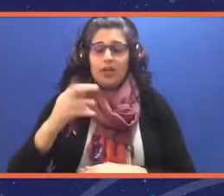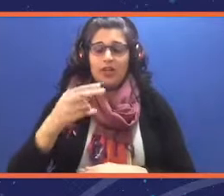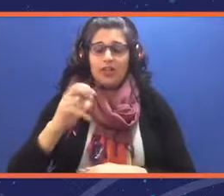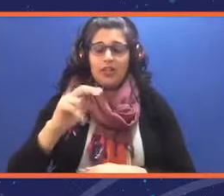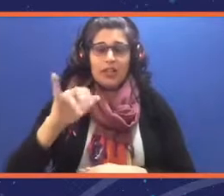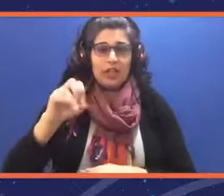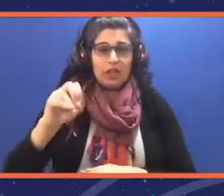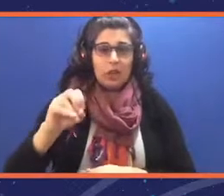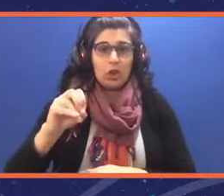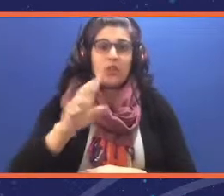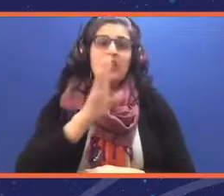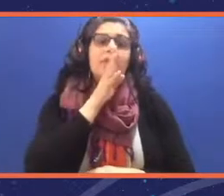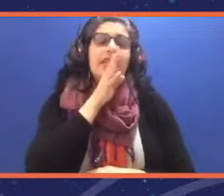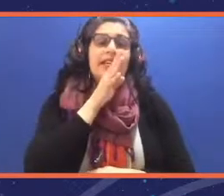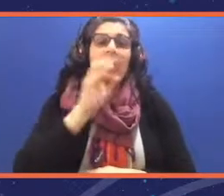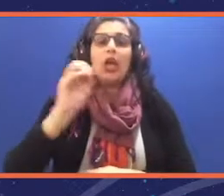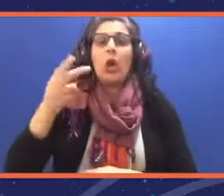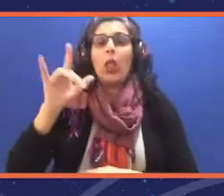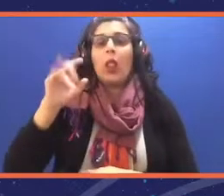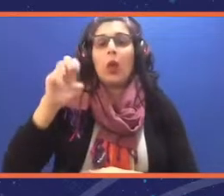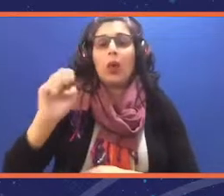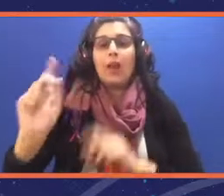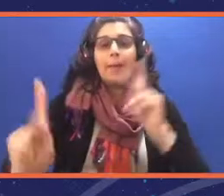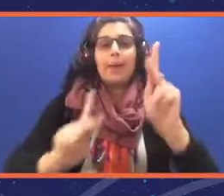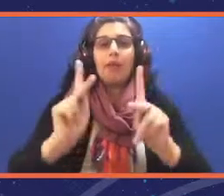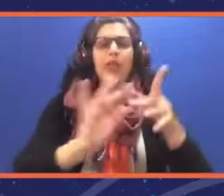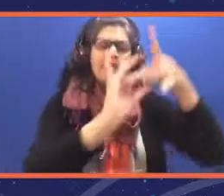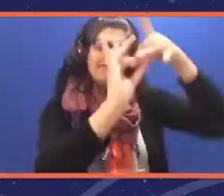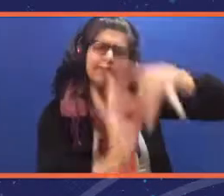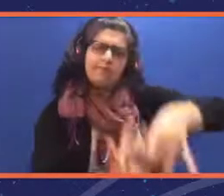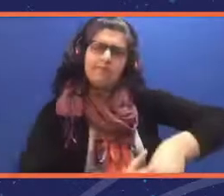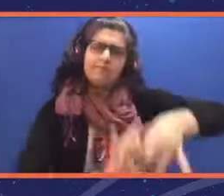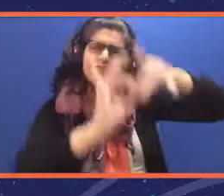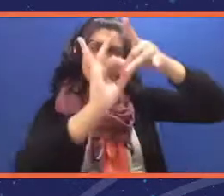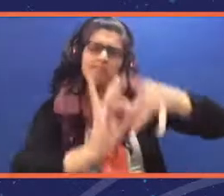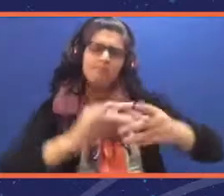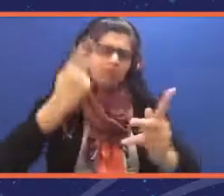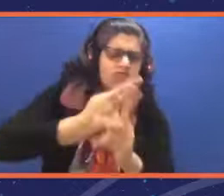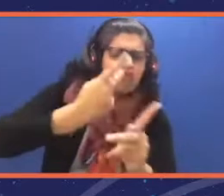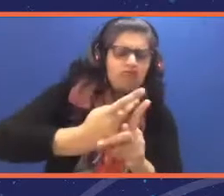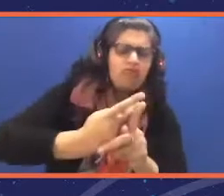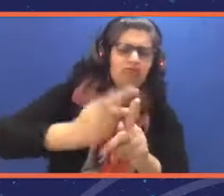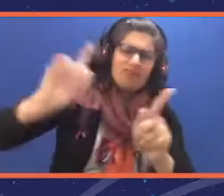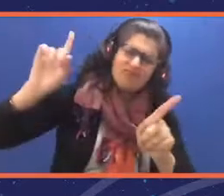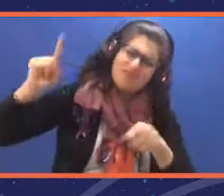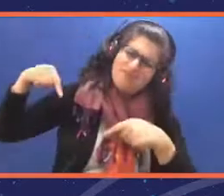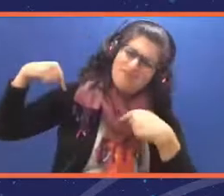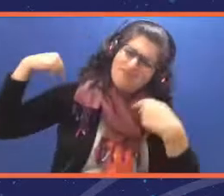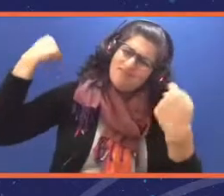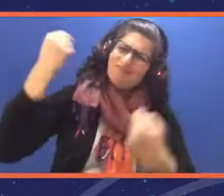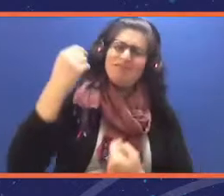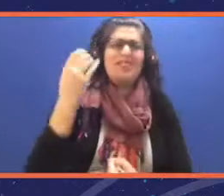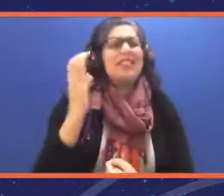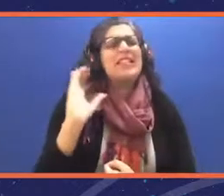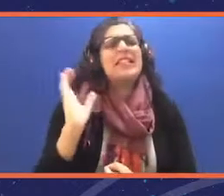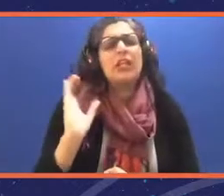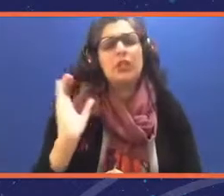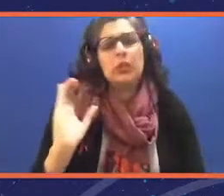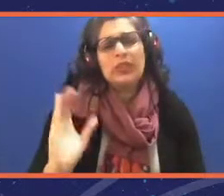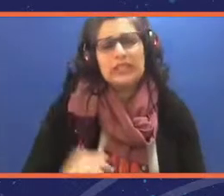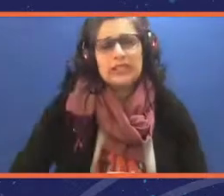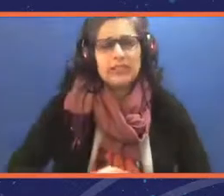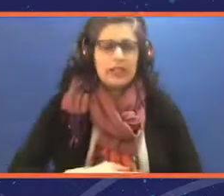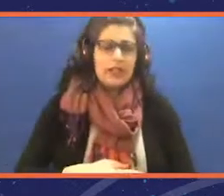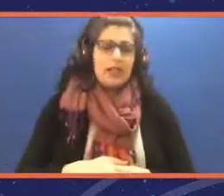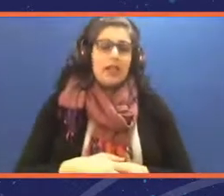Ohlone people have been in relationship with for centuries. These lands are also known